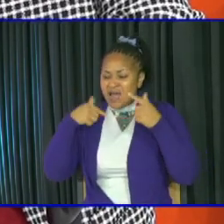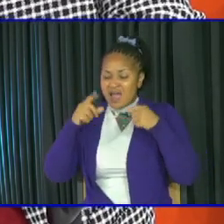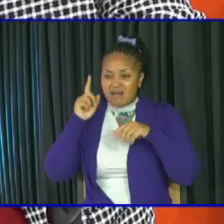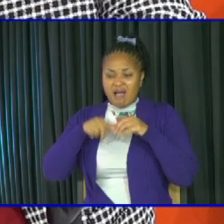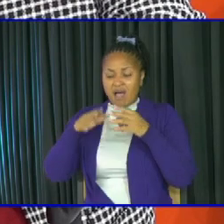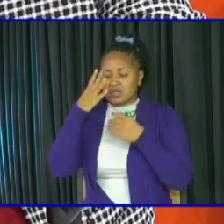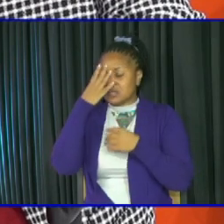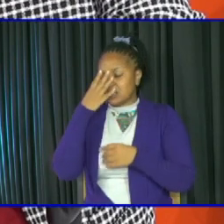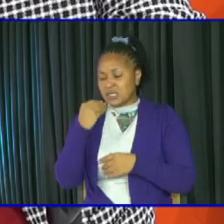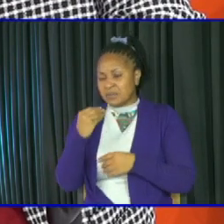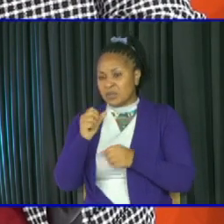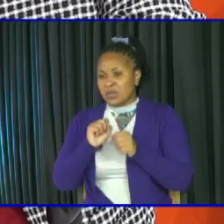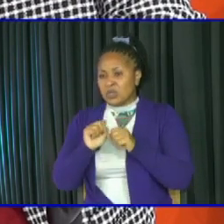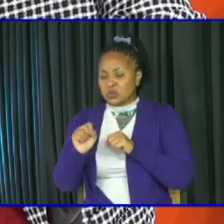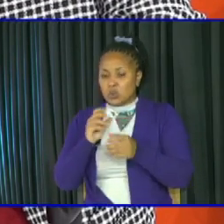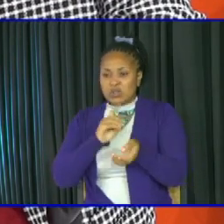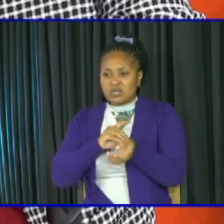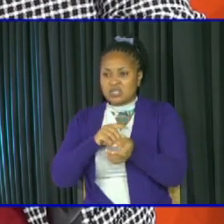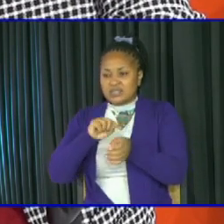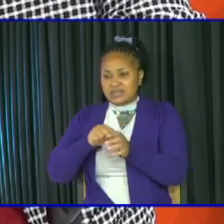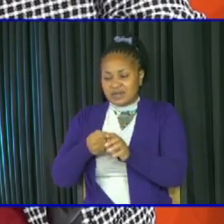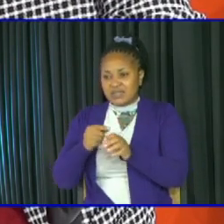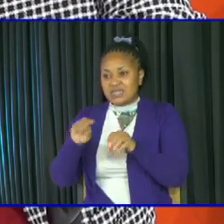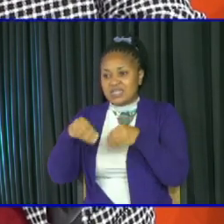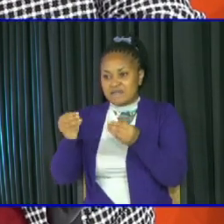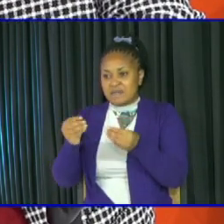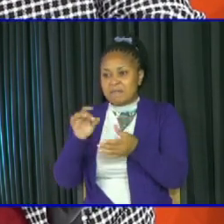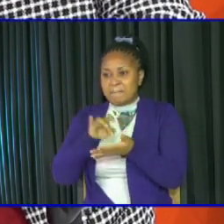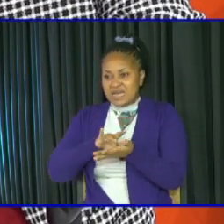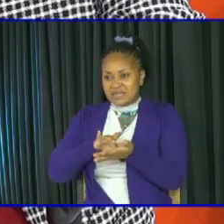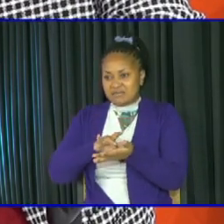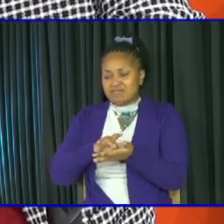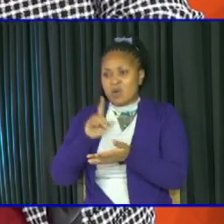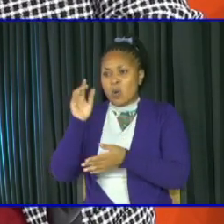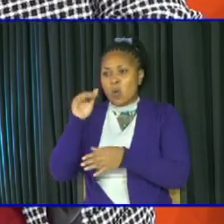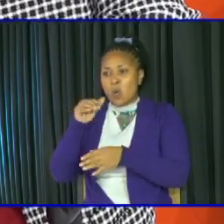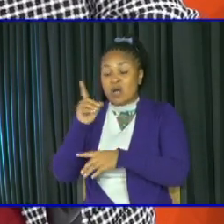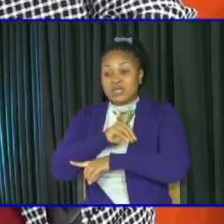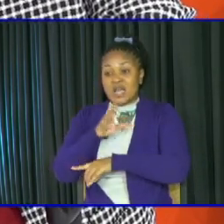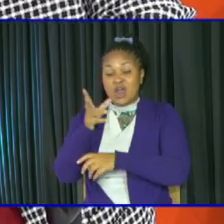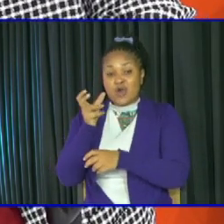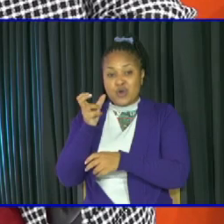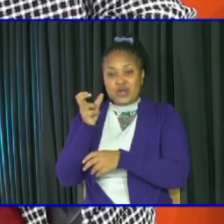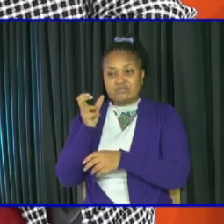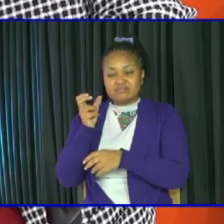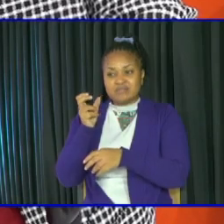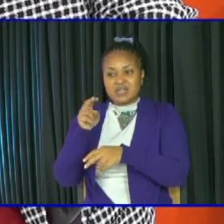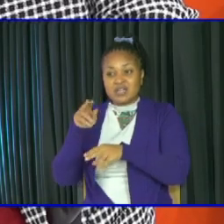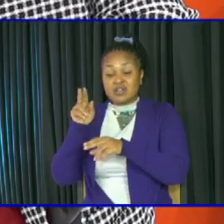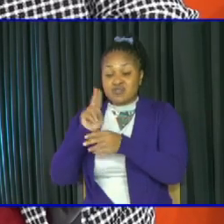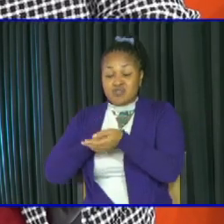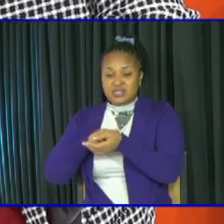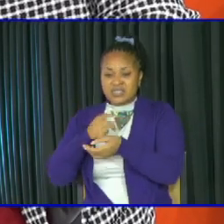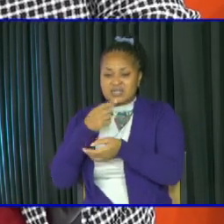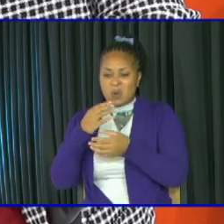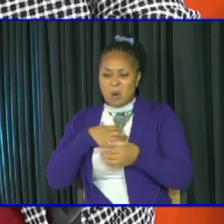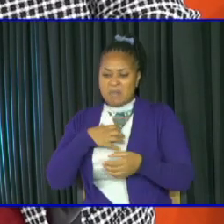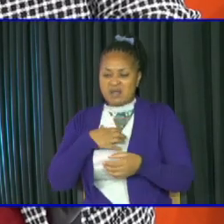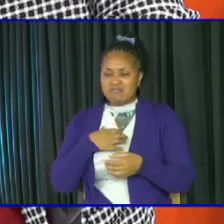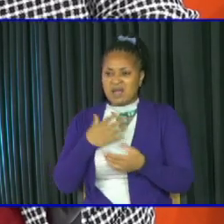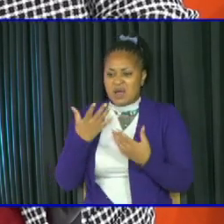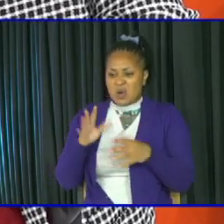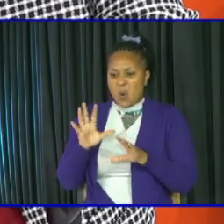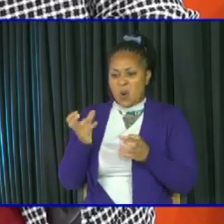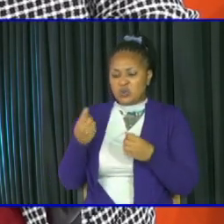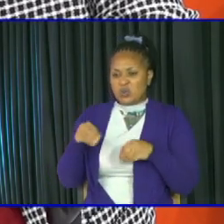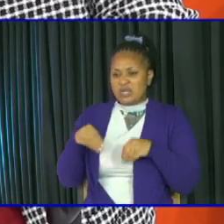sleep. So they started giving me some medication. One day I heard two nurses complaining that they don't want to be giving any